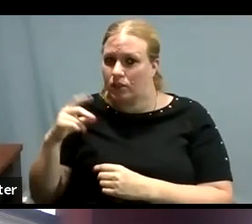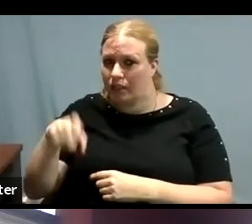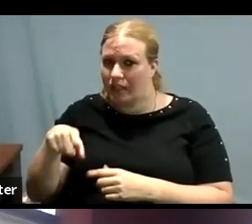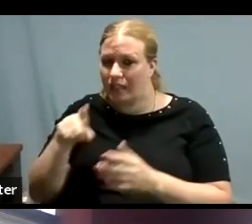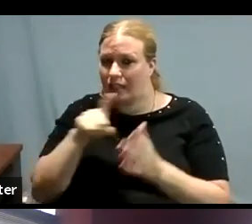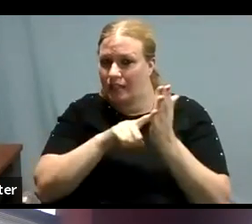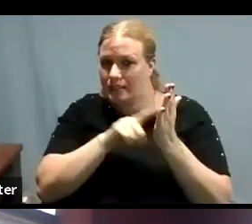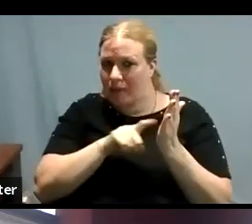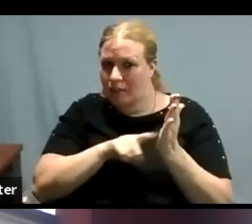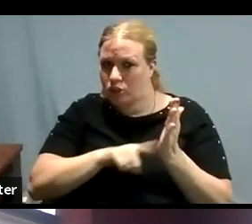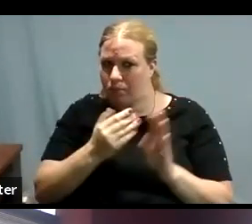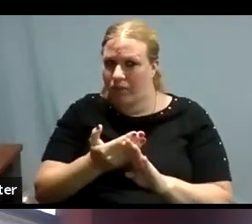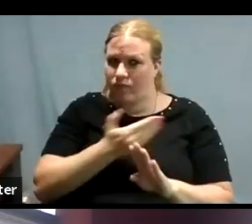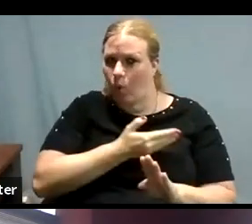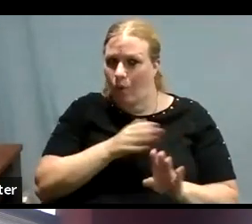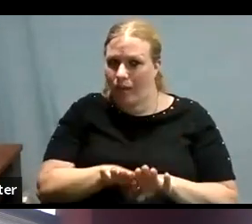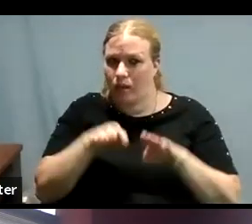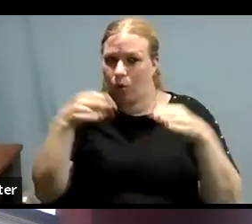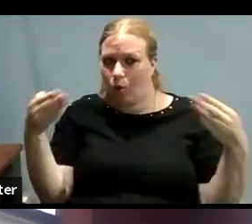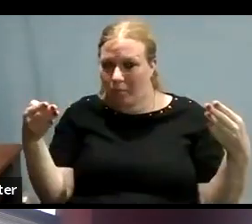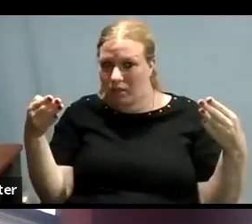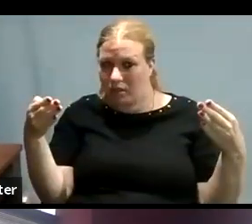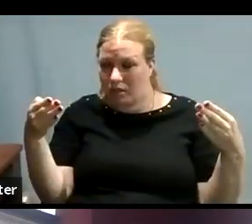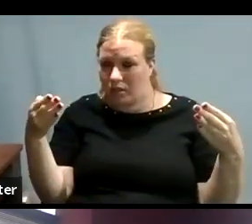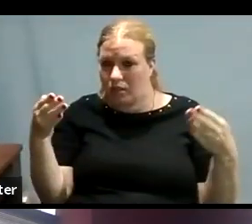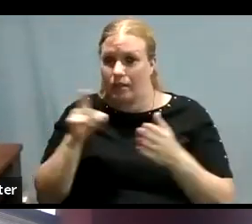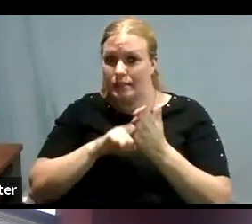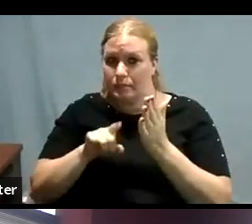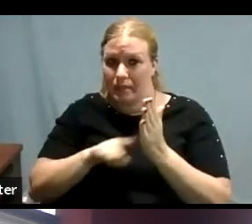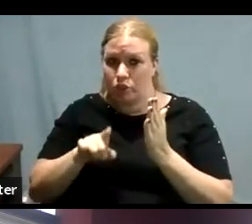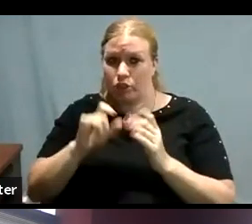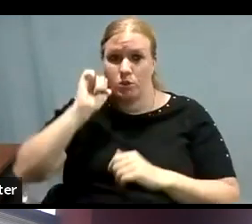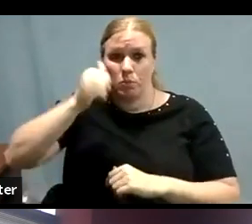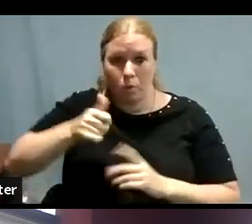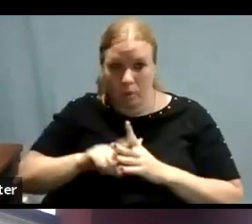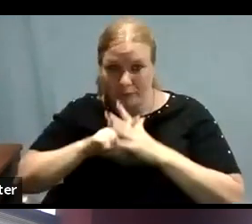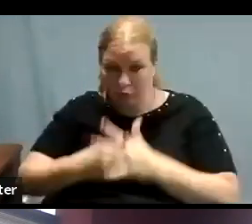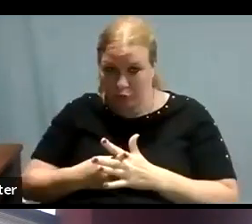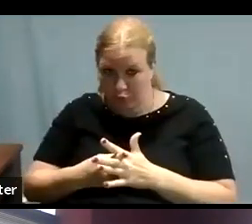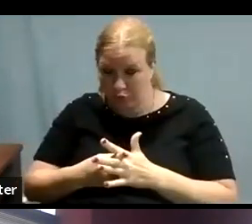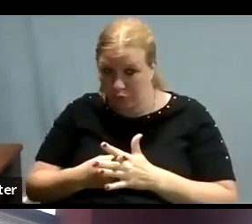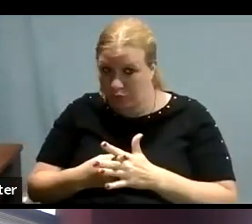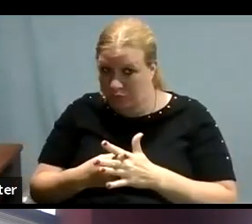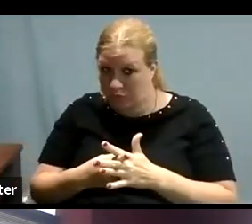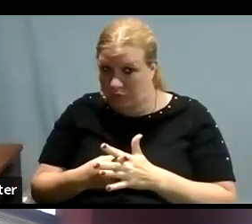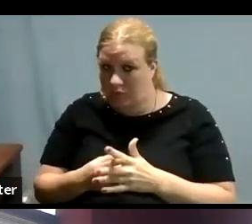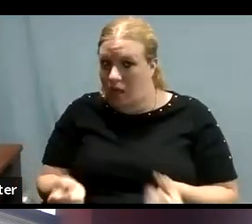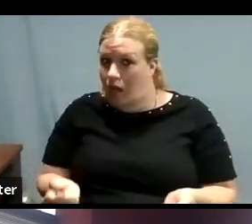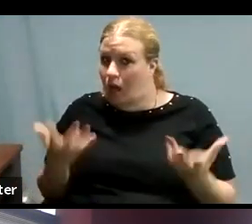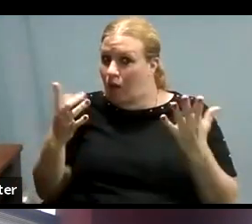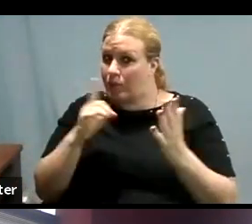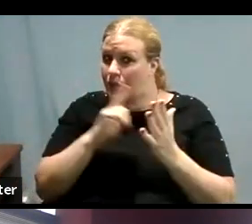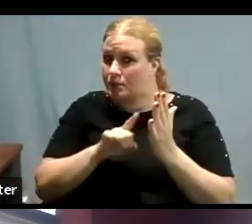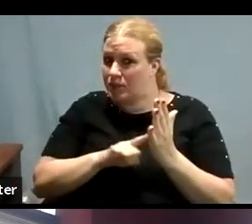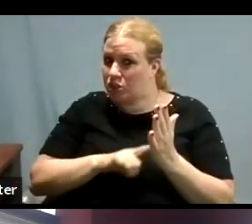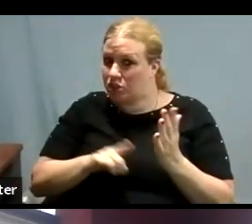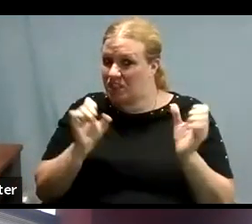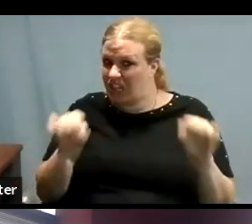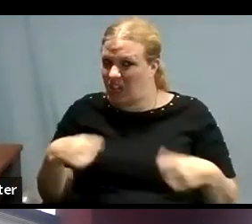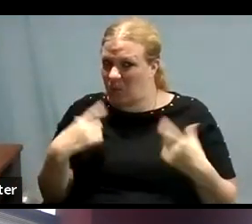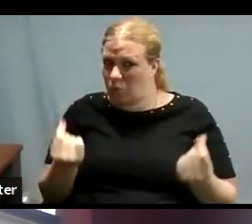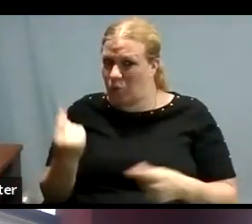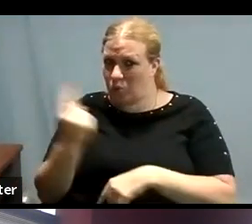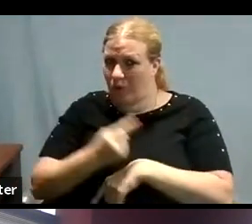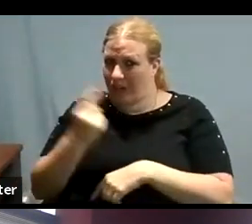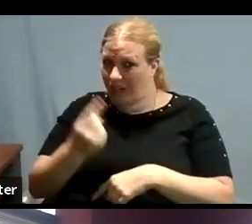inspections before they could reopen, and that the inspections were going to start tomorrow. How many inspections can you do in a day, and